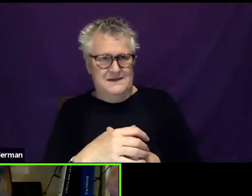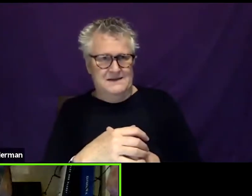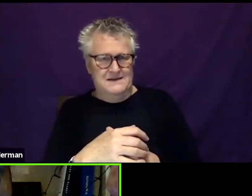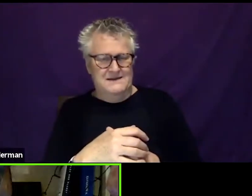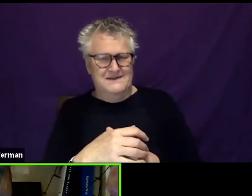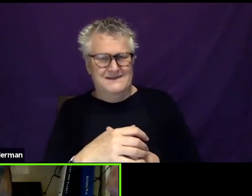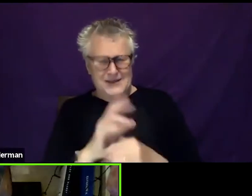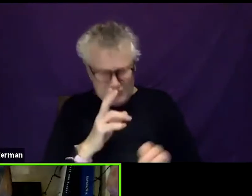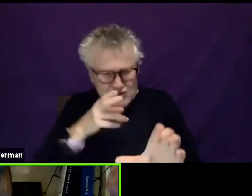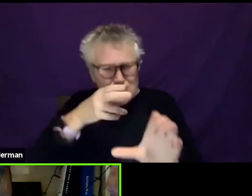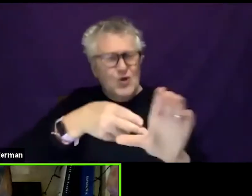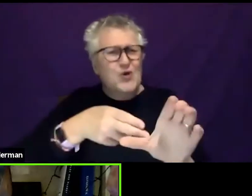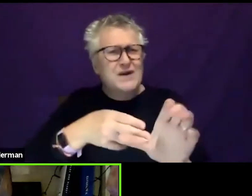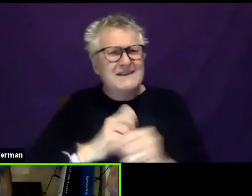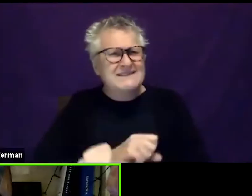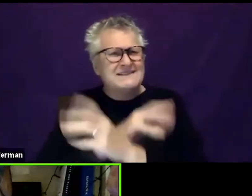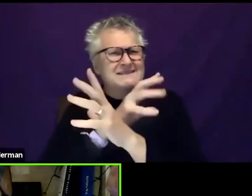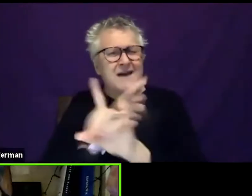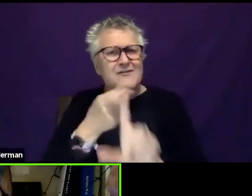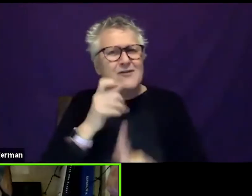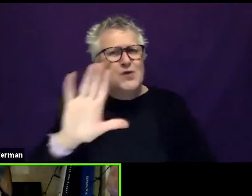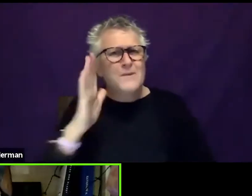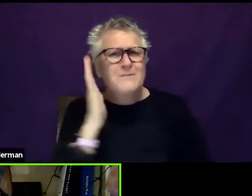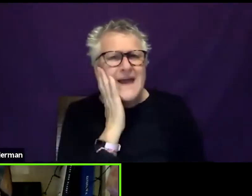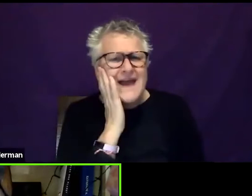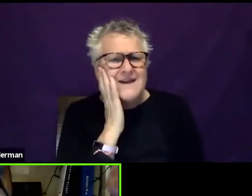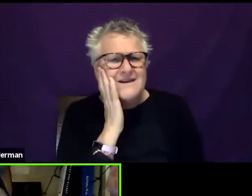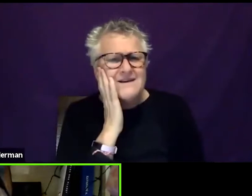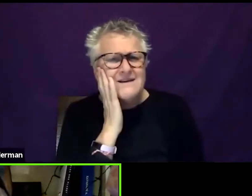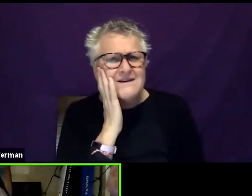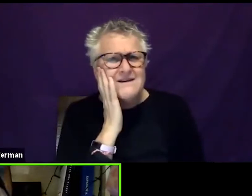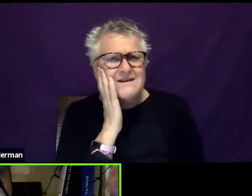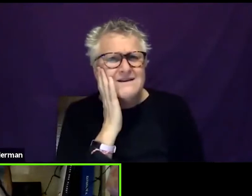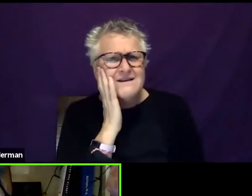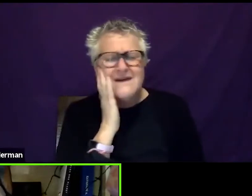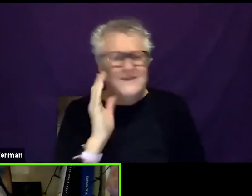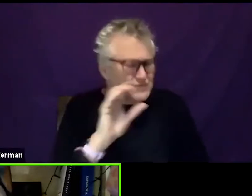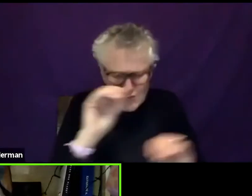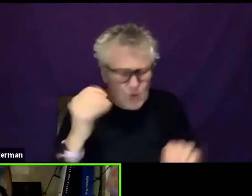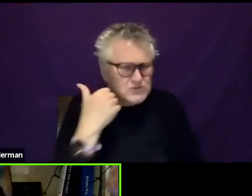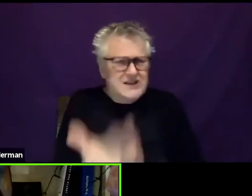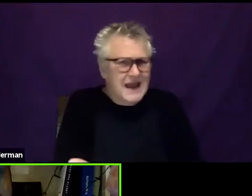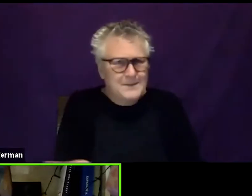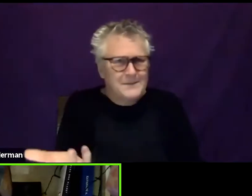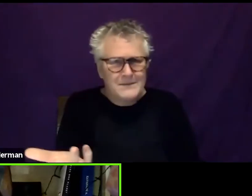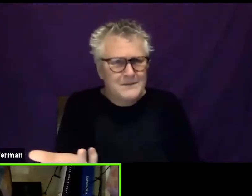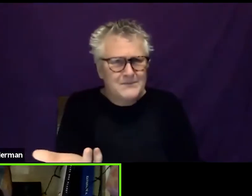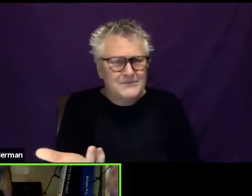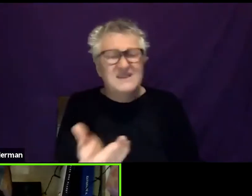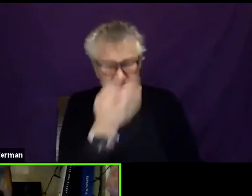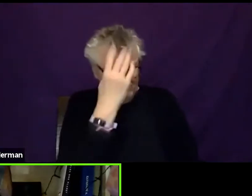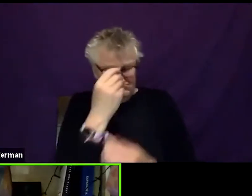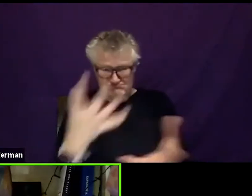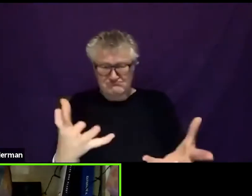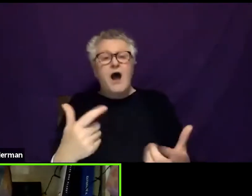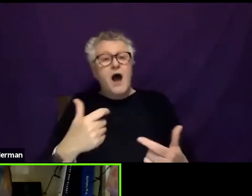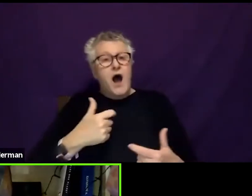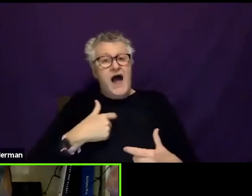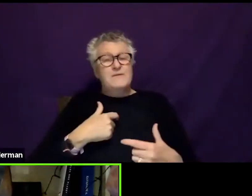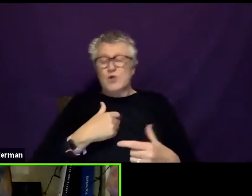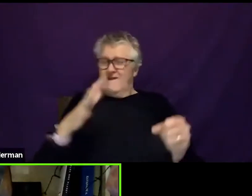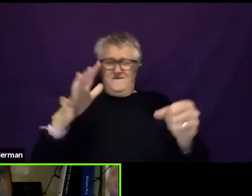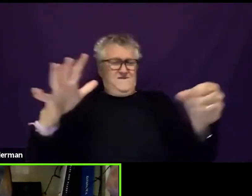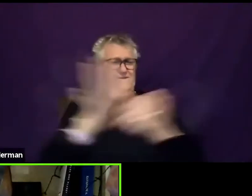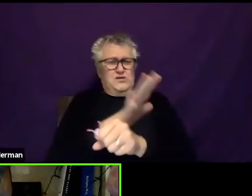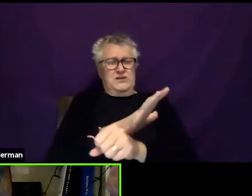resting and saying, like, I am fully going to have a nap after this, right? Like I'm going to have a lovely nap. Mm-hmm. And then I'll